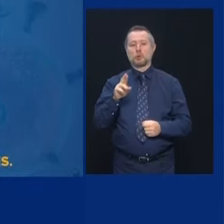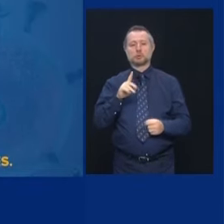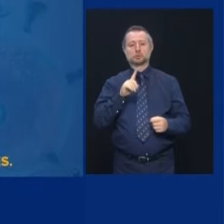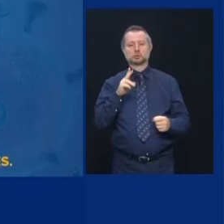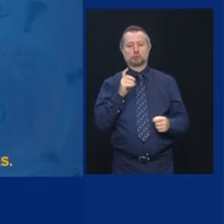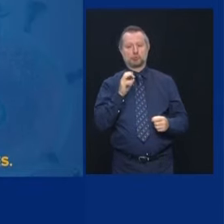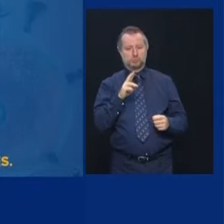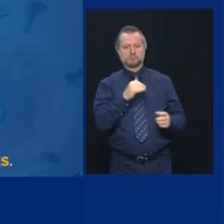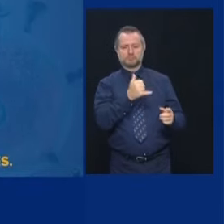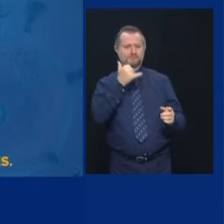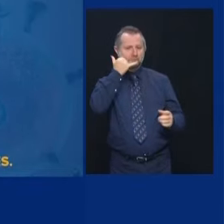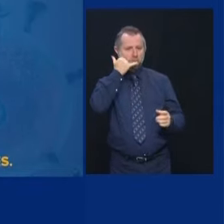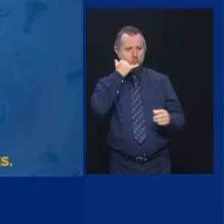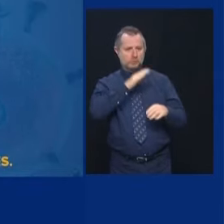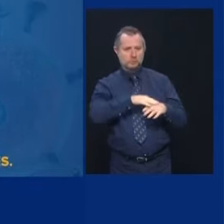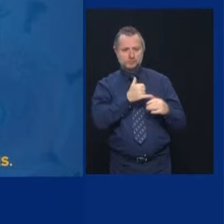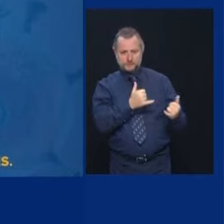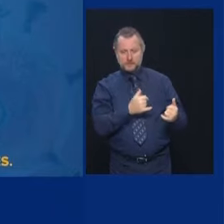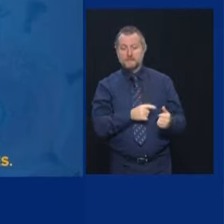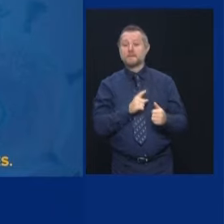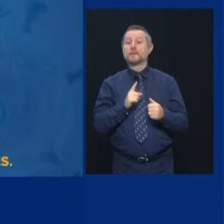question. Schools,